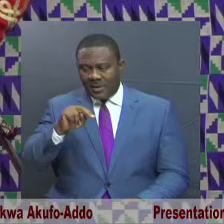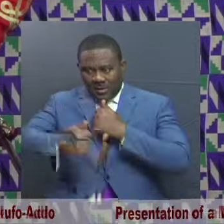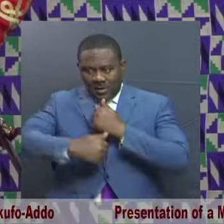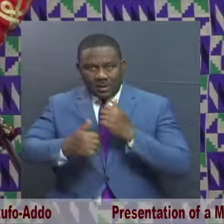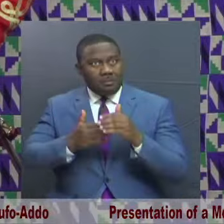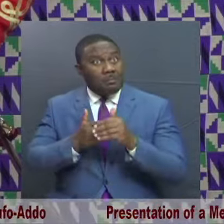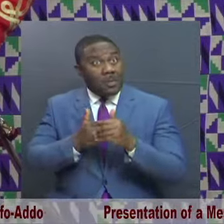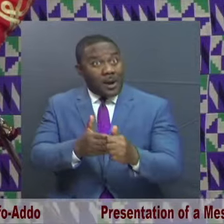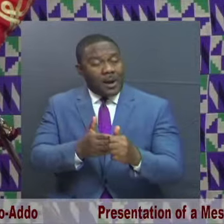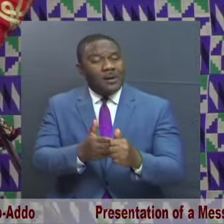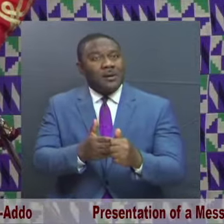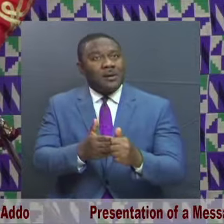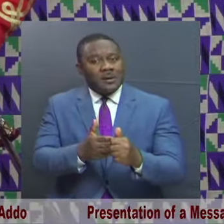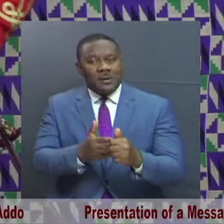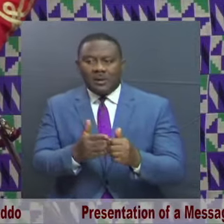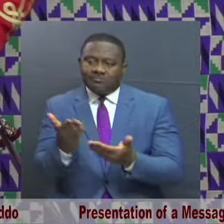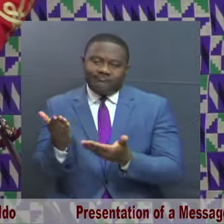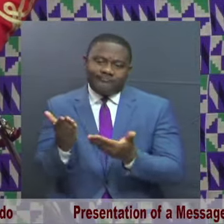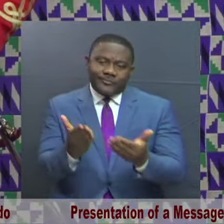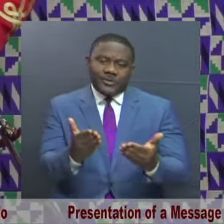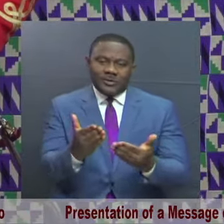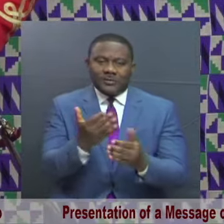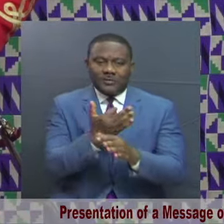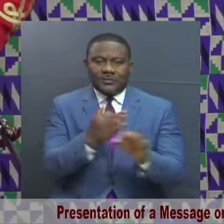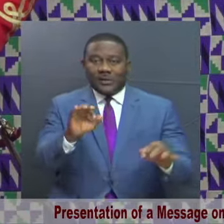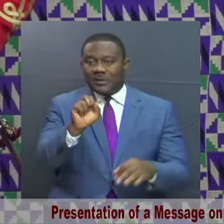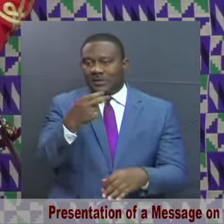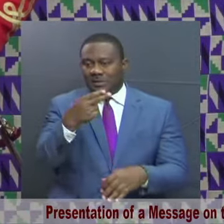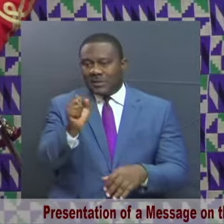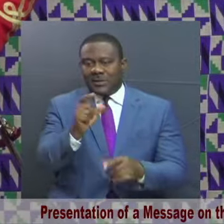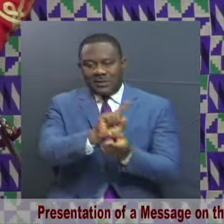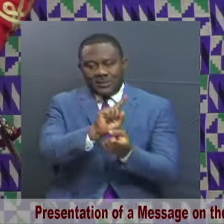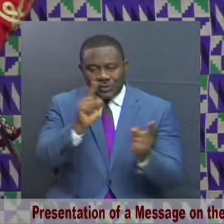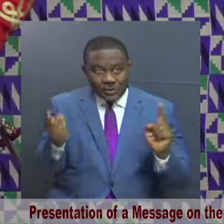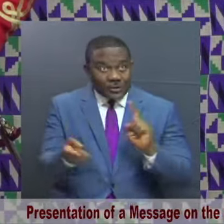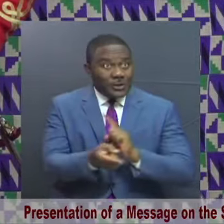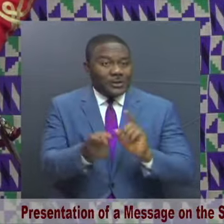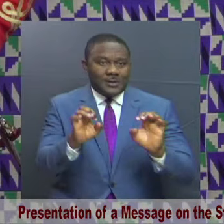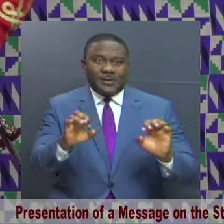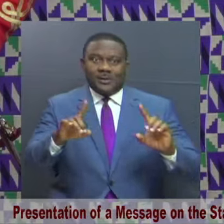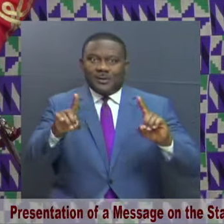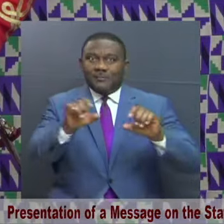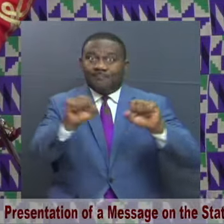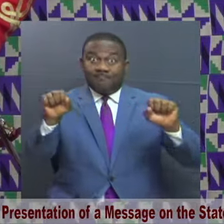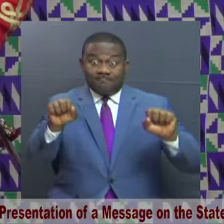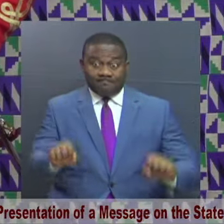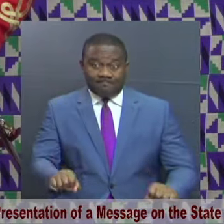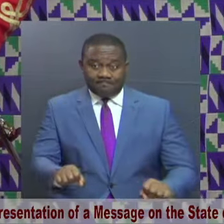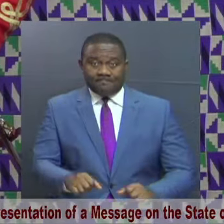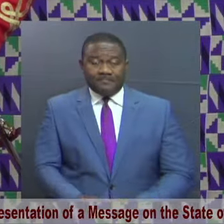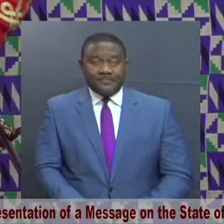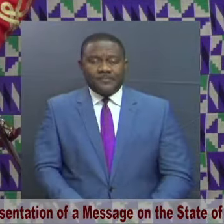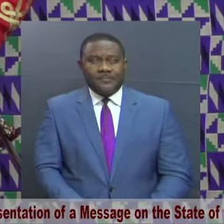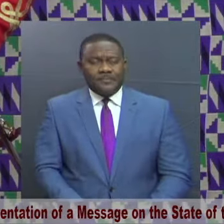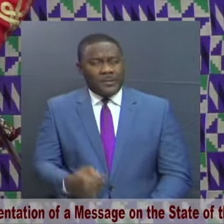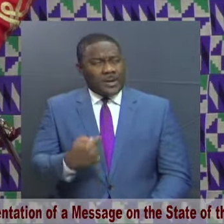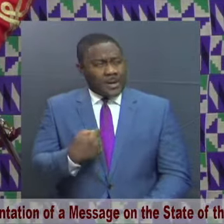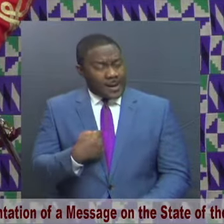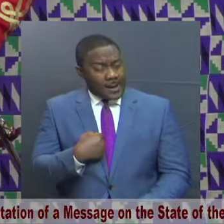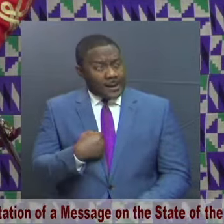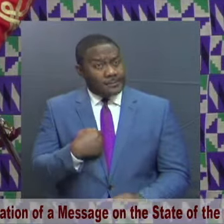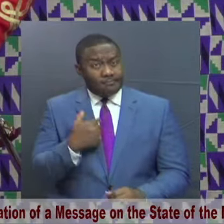education system Mr Speaker I believe the success of the free